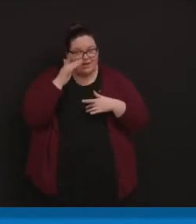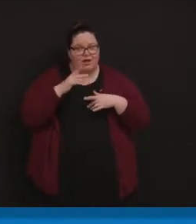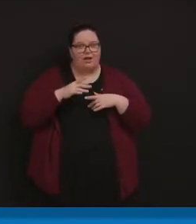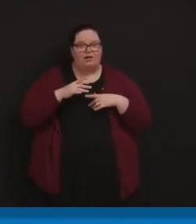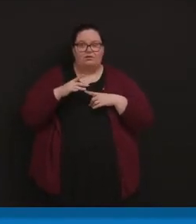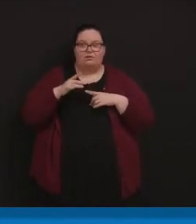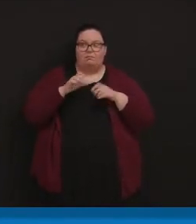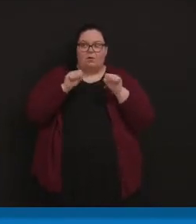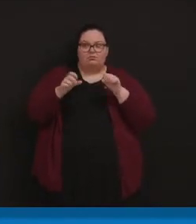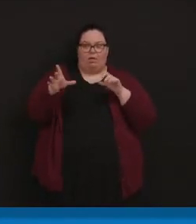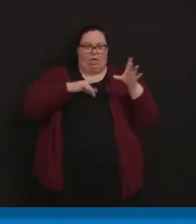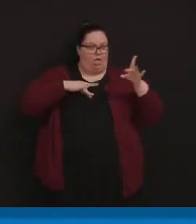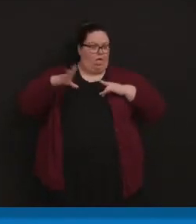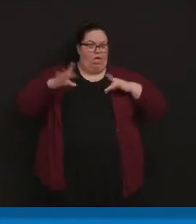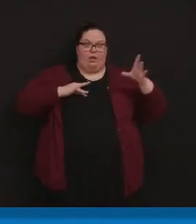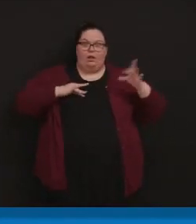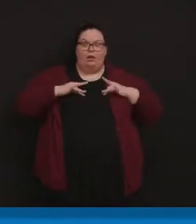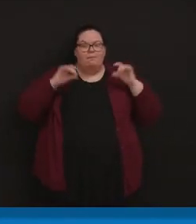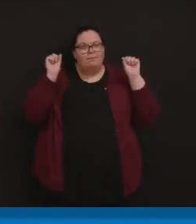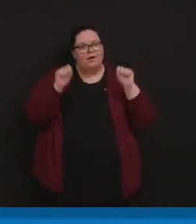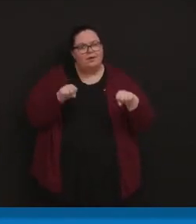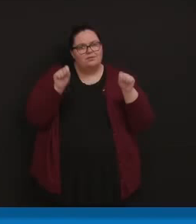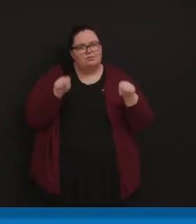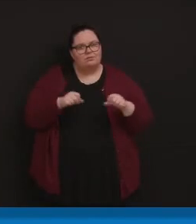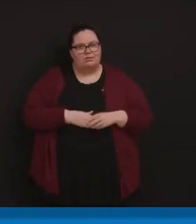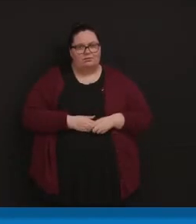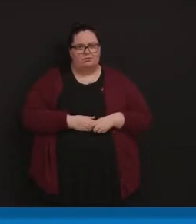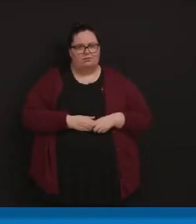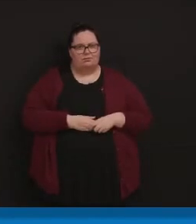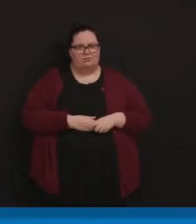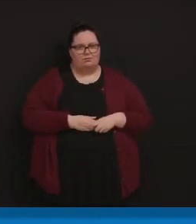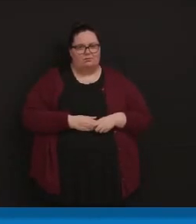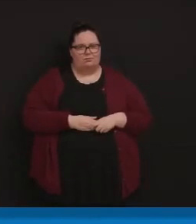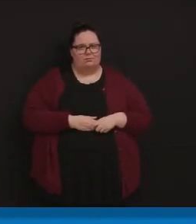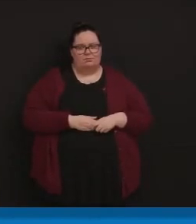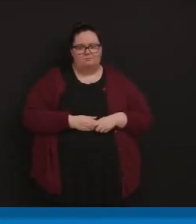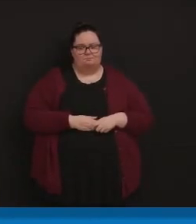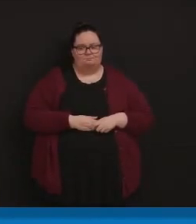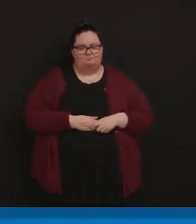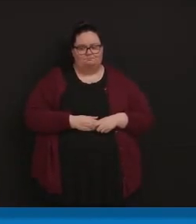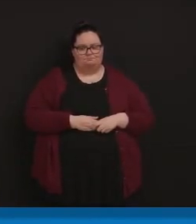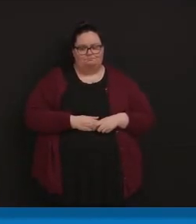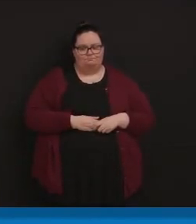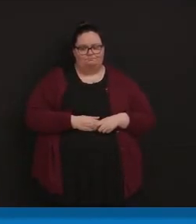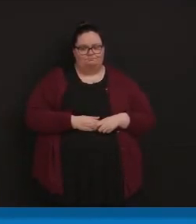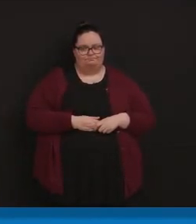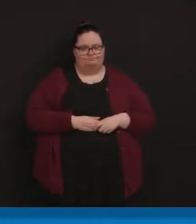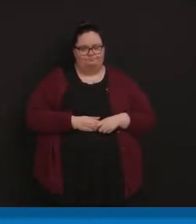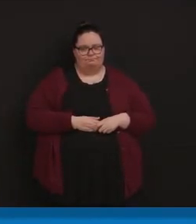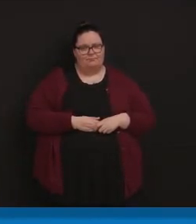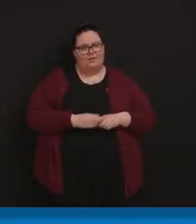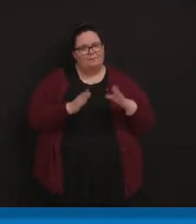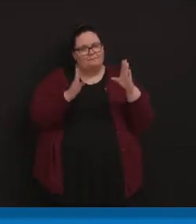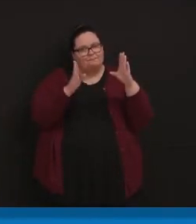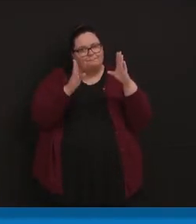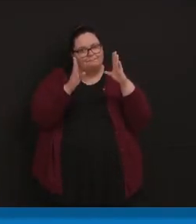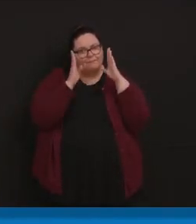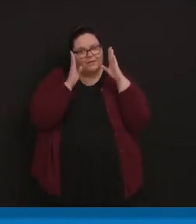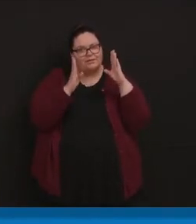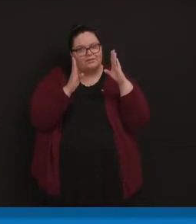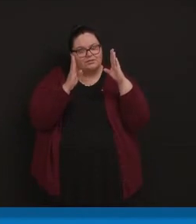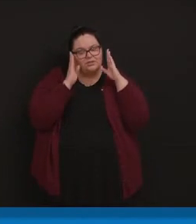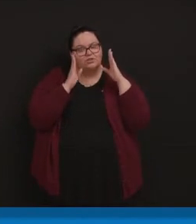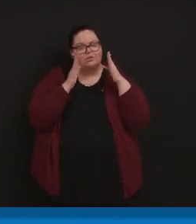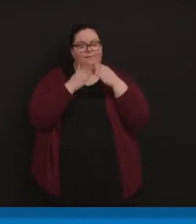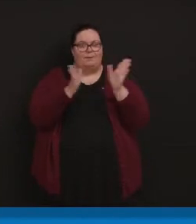exposing themselves as people not worthy of the title of citizens. Pay attention to what